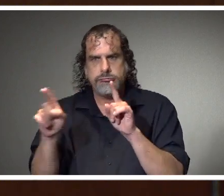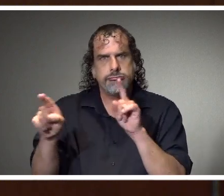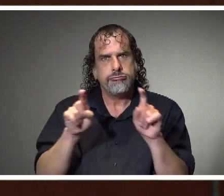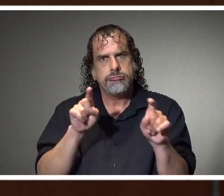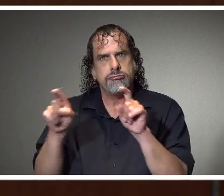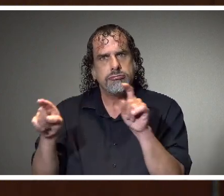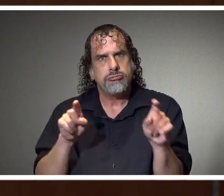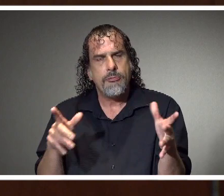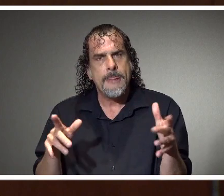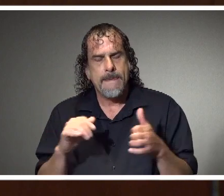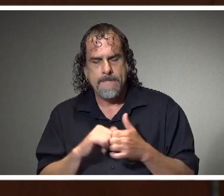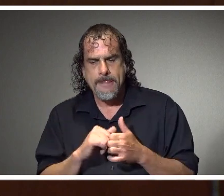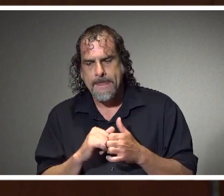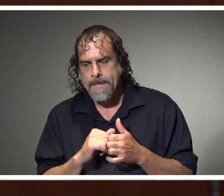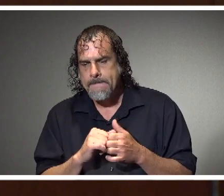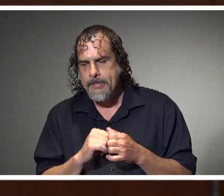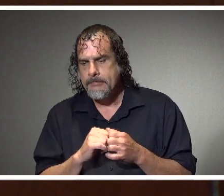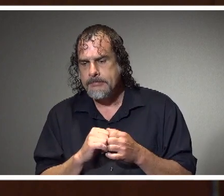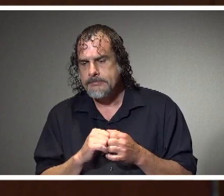then,